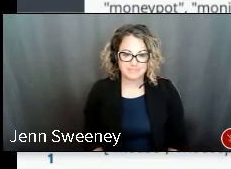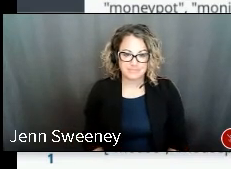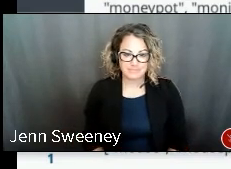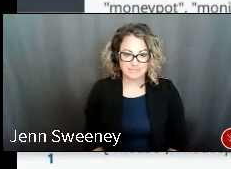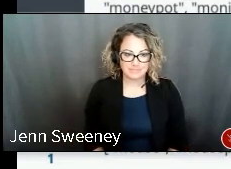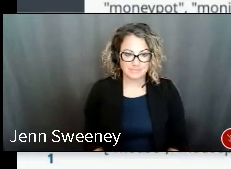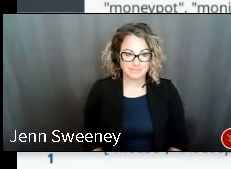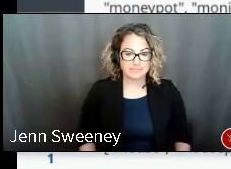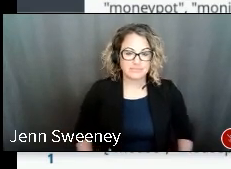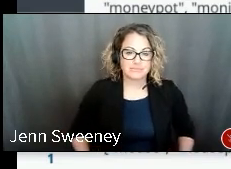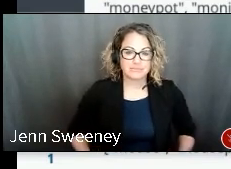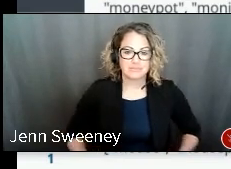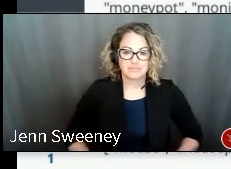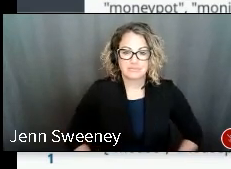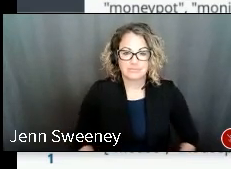Let's call it